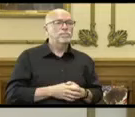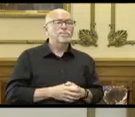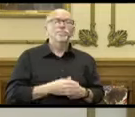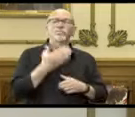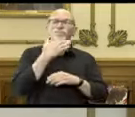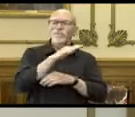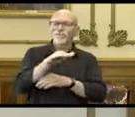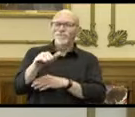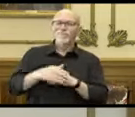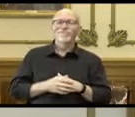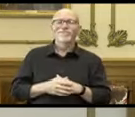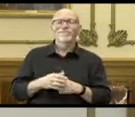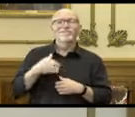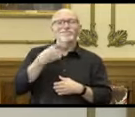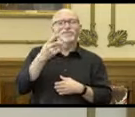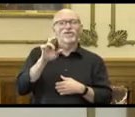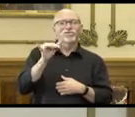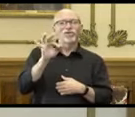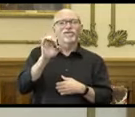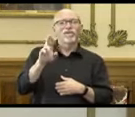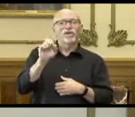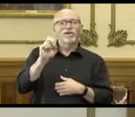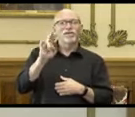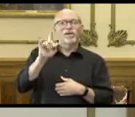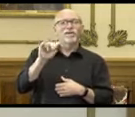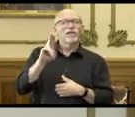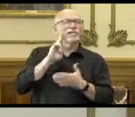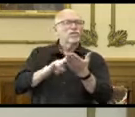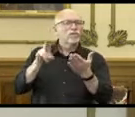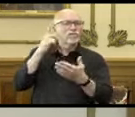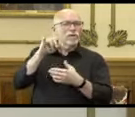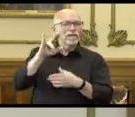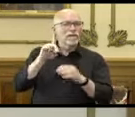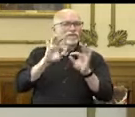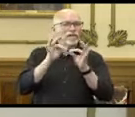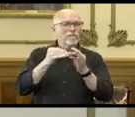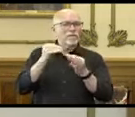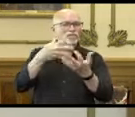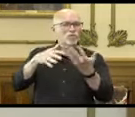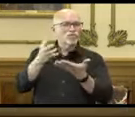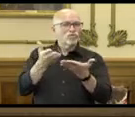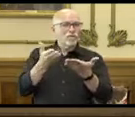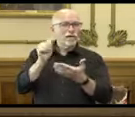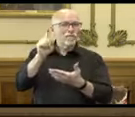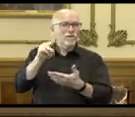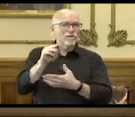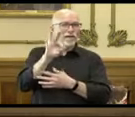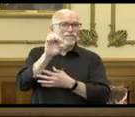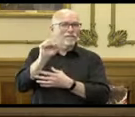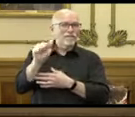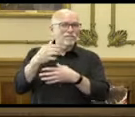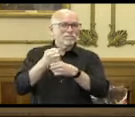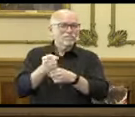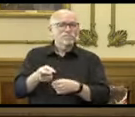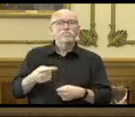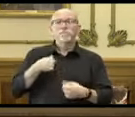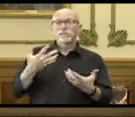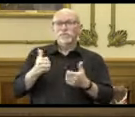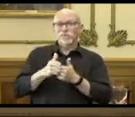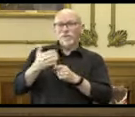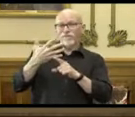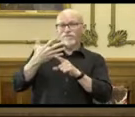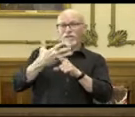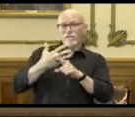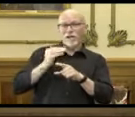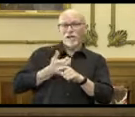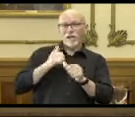Good afternoon. I'm Dr. Jennifer Sullivan, Secretary of the Indiana Family and Social Services Administration. Today, I'm here with 5 months of